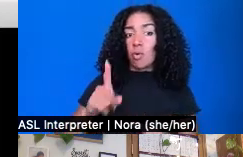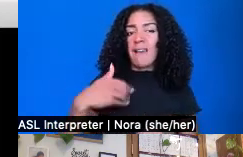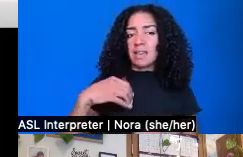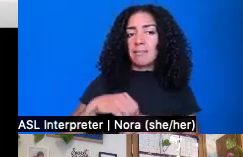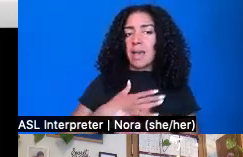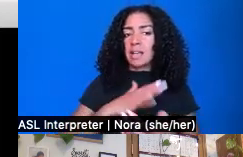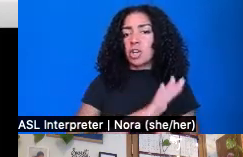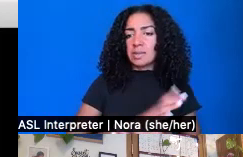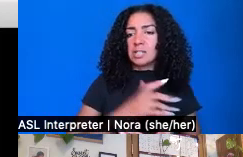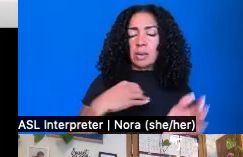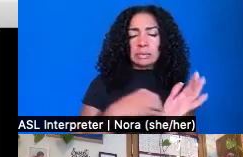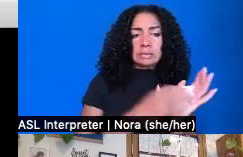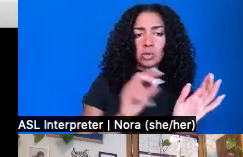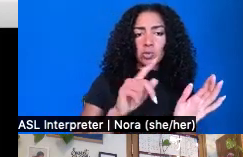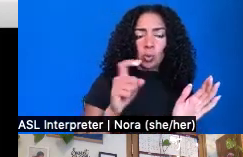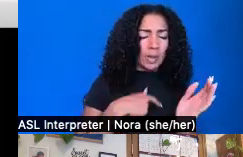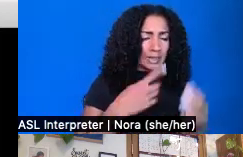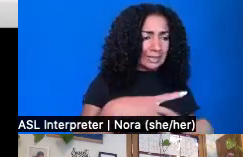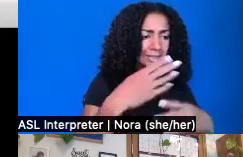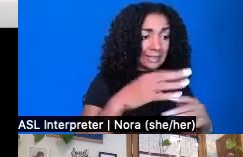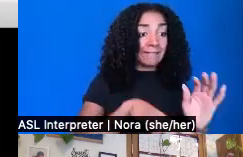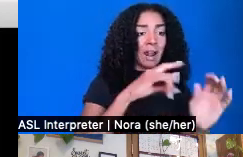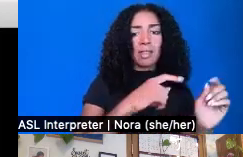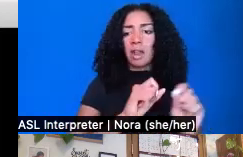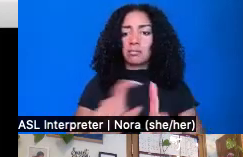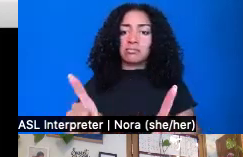that up and I'll share that with folks, okay?